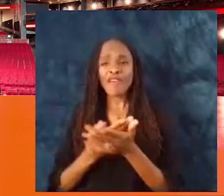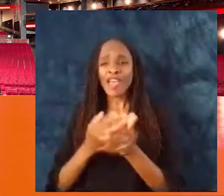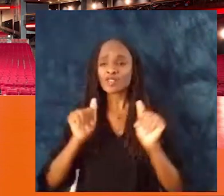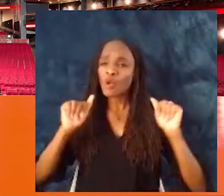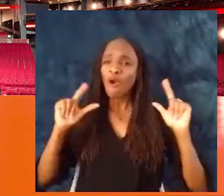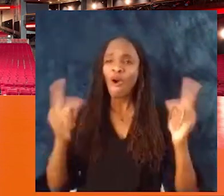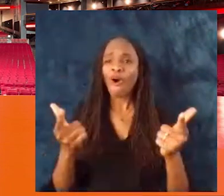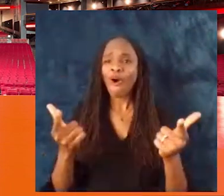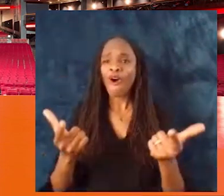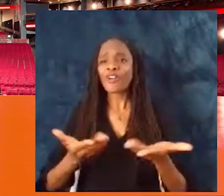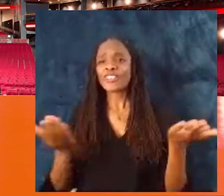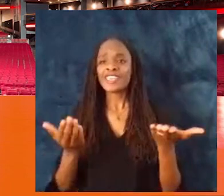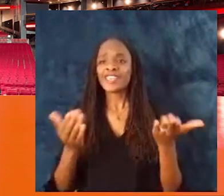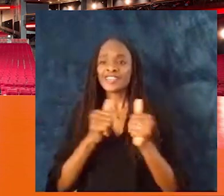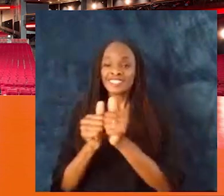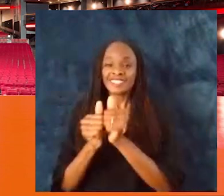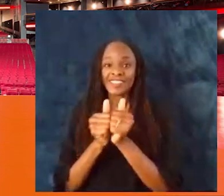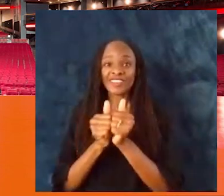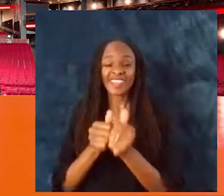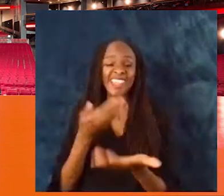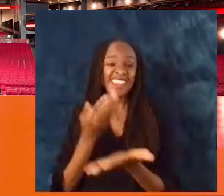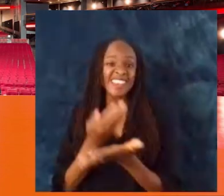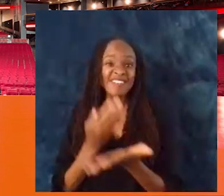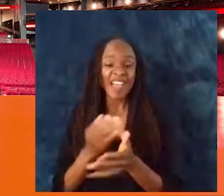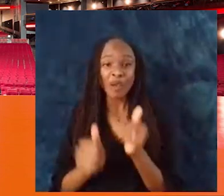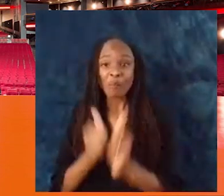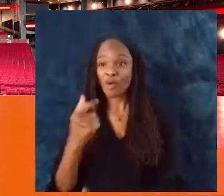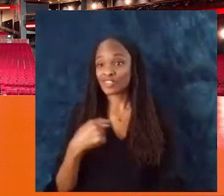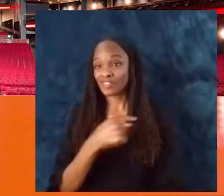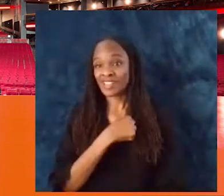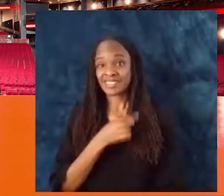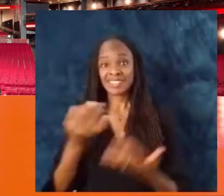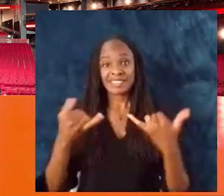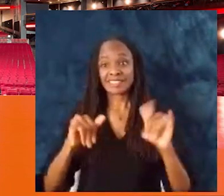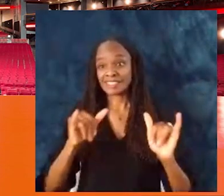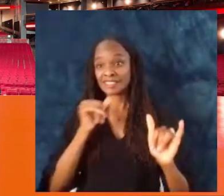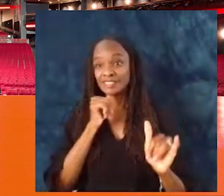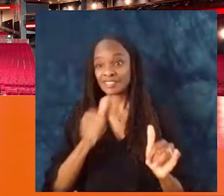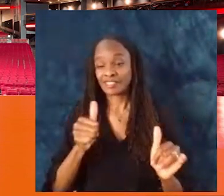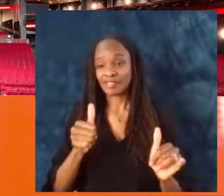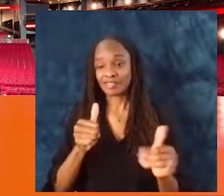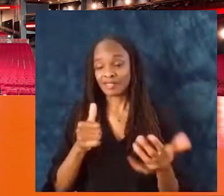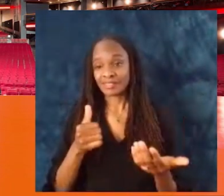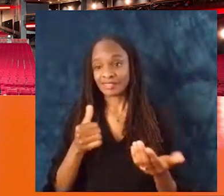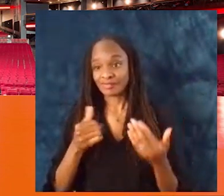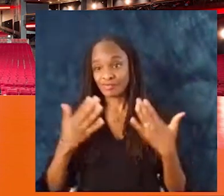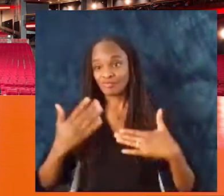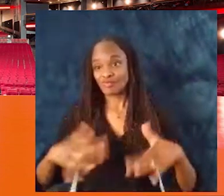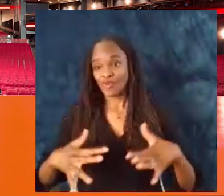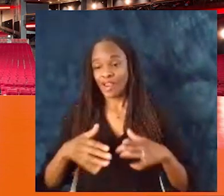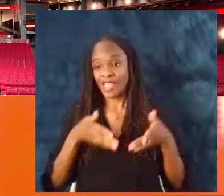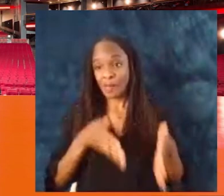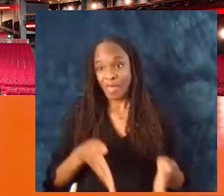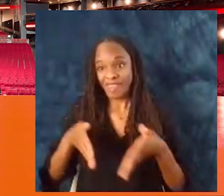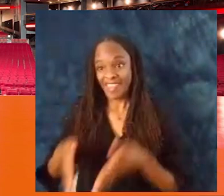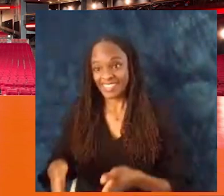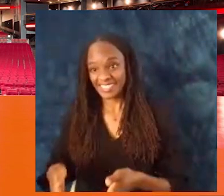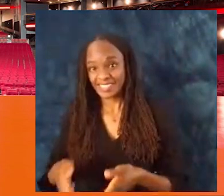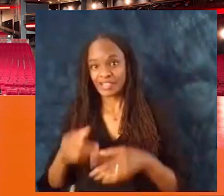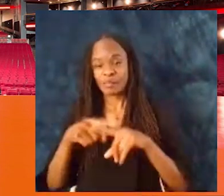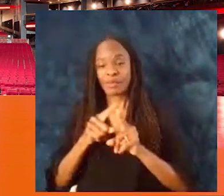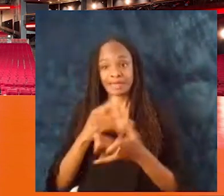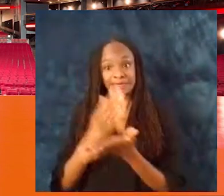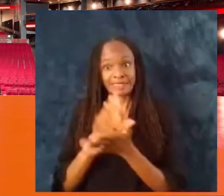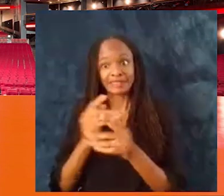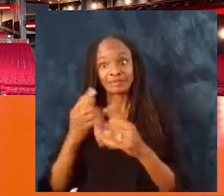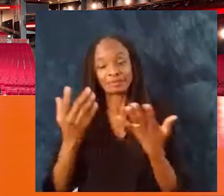together and the fact that most of us still aren't wearing pants. But everybody, you got to stop eating because we got to put pants on